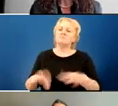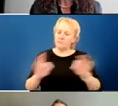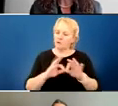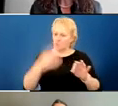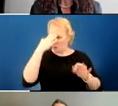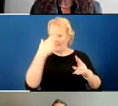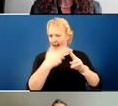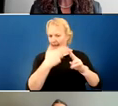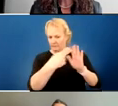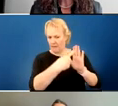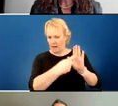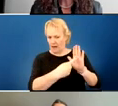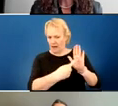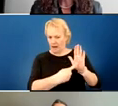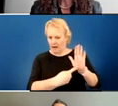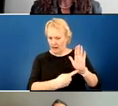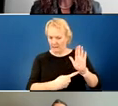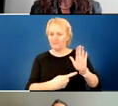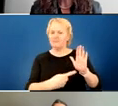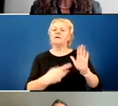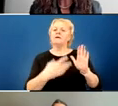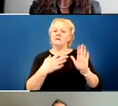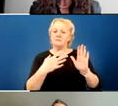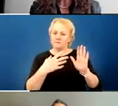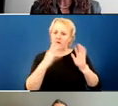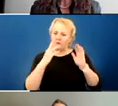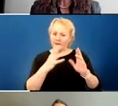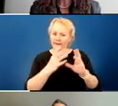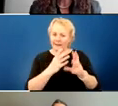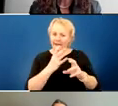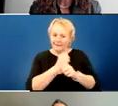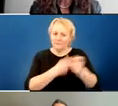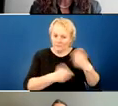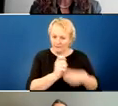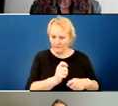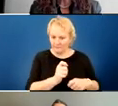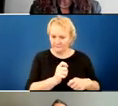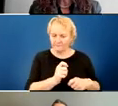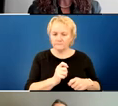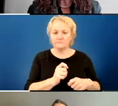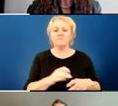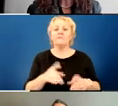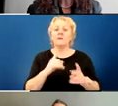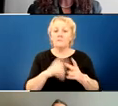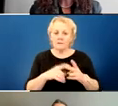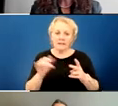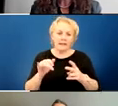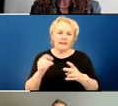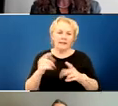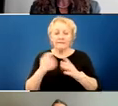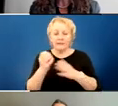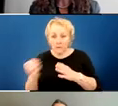helps shorten the time period that you would be without it. And again, having the style and serial numbers of